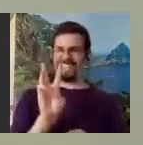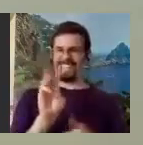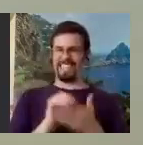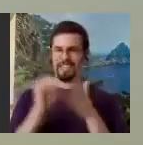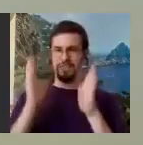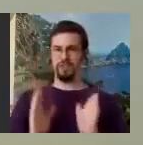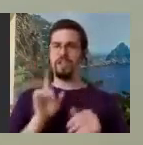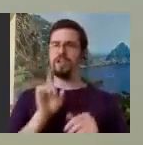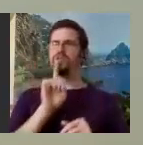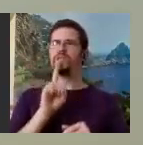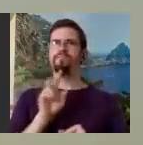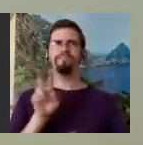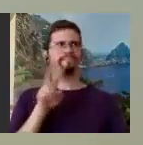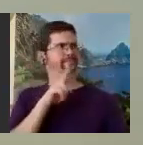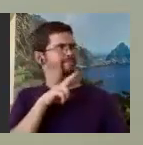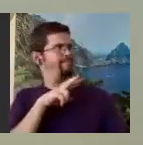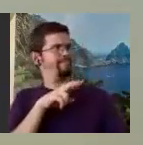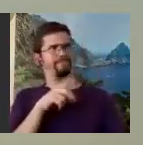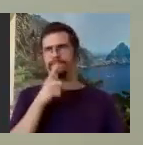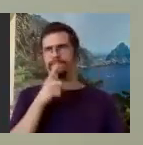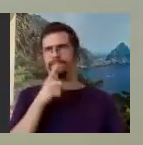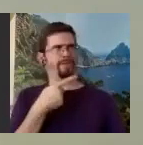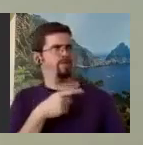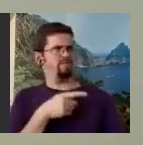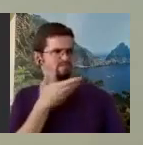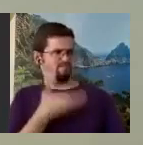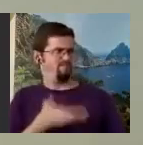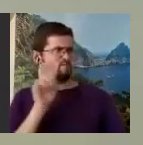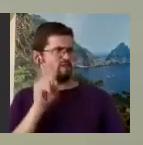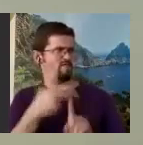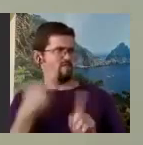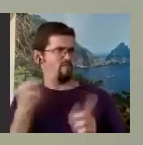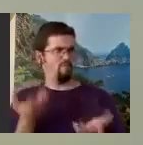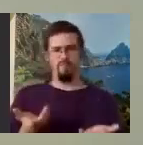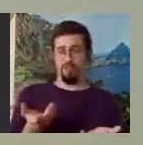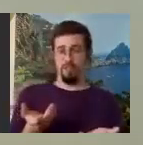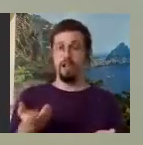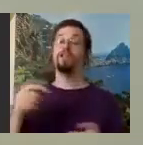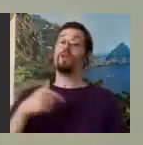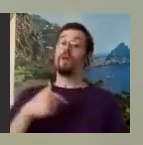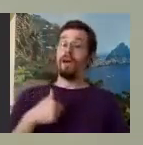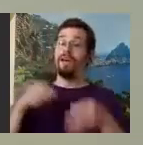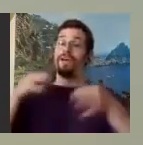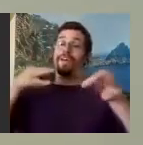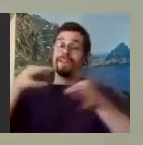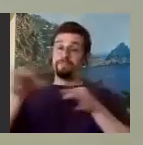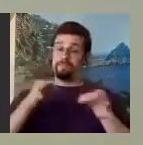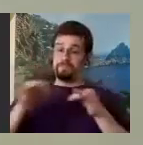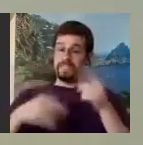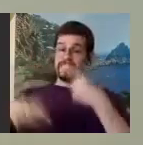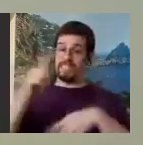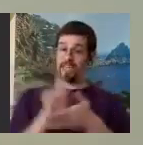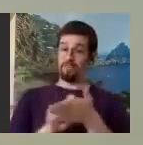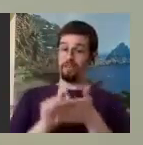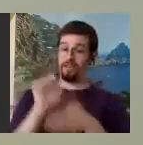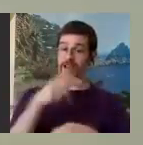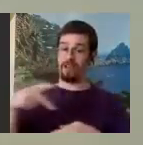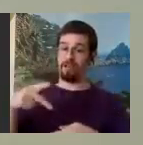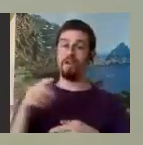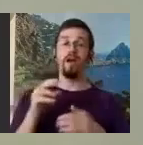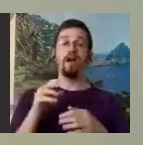his knowledge of language, math, science, and psychology. I was welcomed into Stefan's classroom, where I